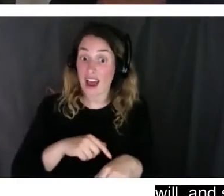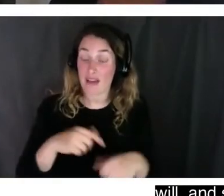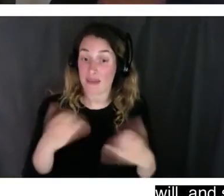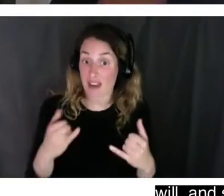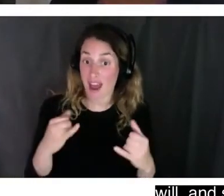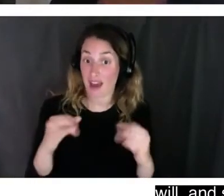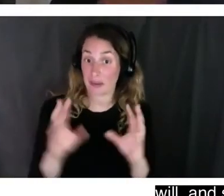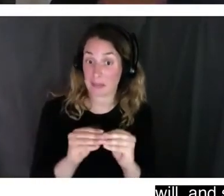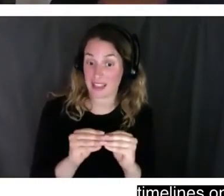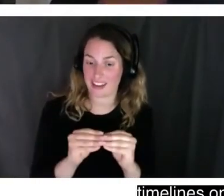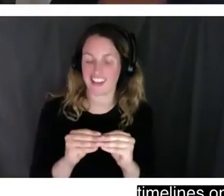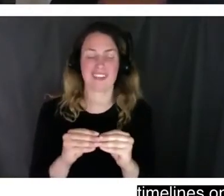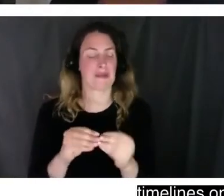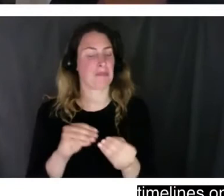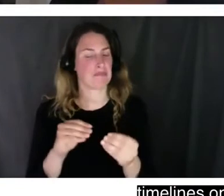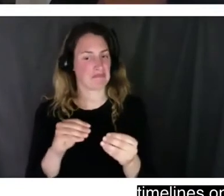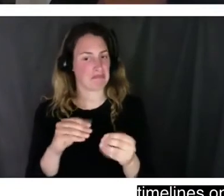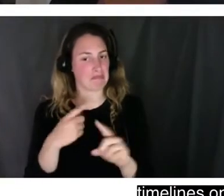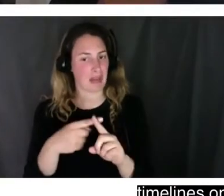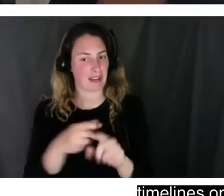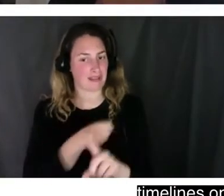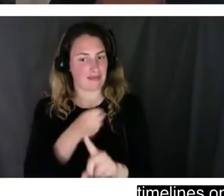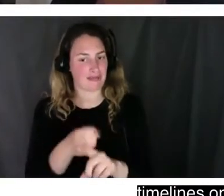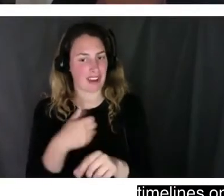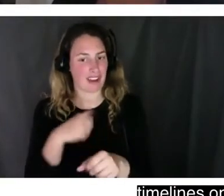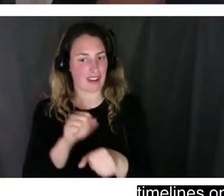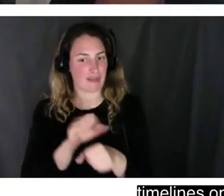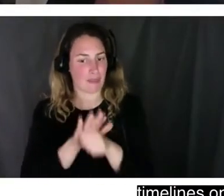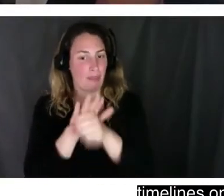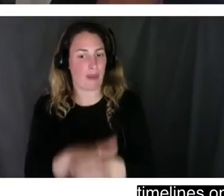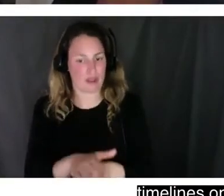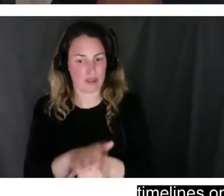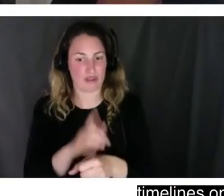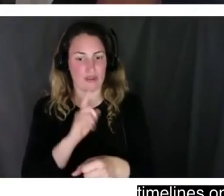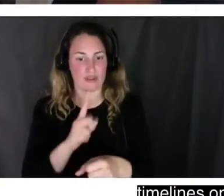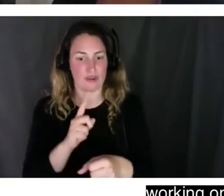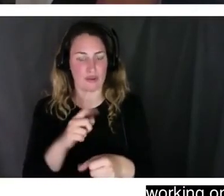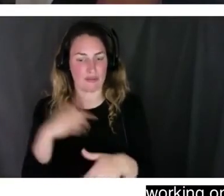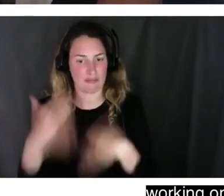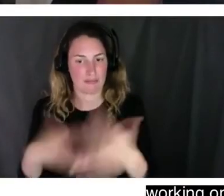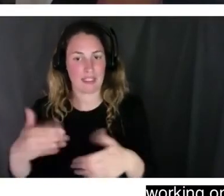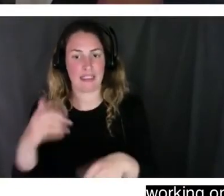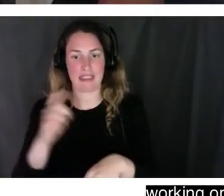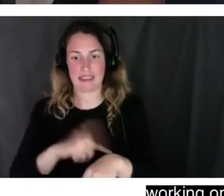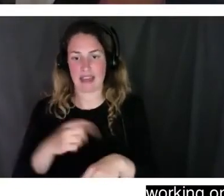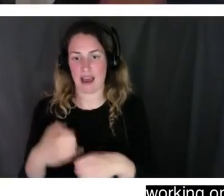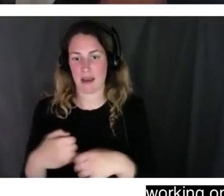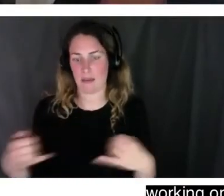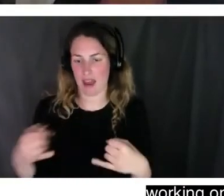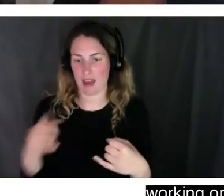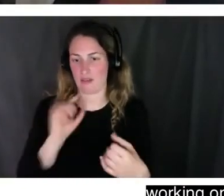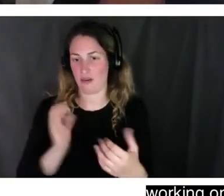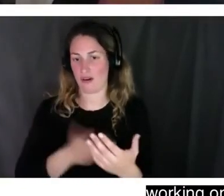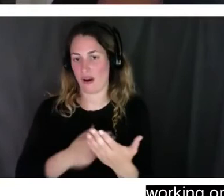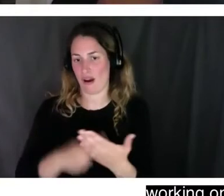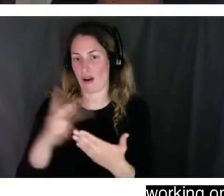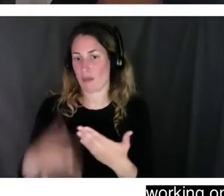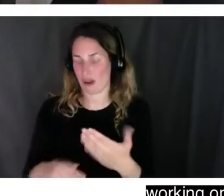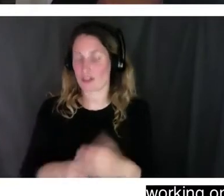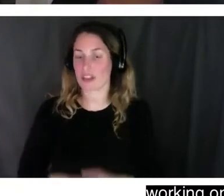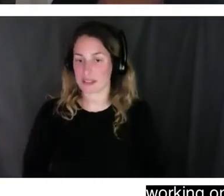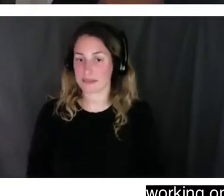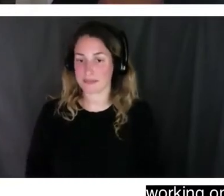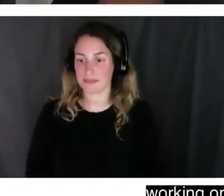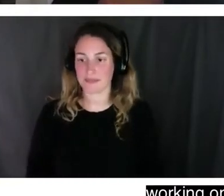squashed some expectational timelines on some of the projects that we're working on. On